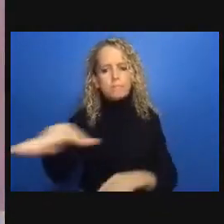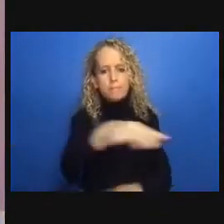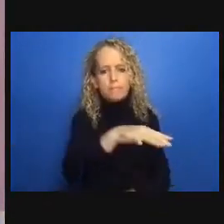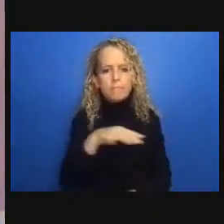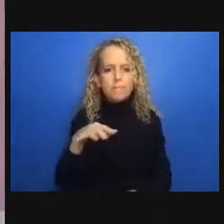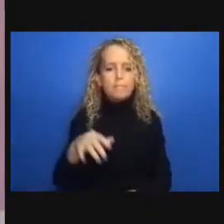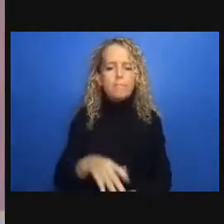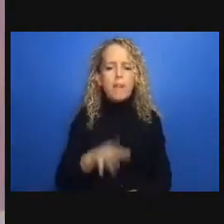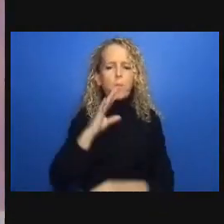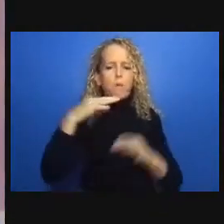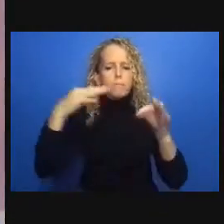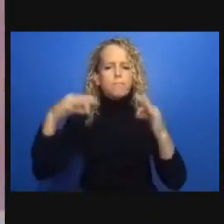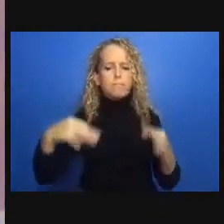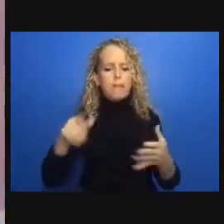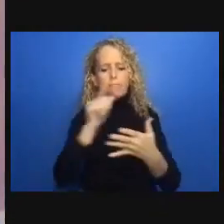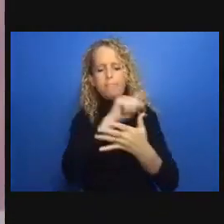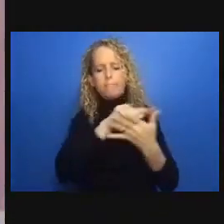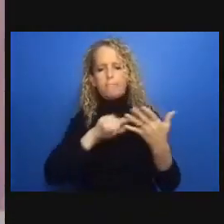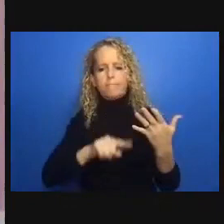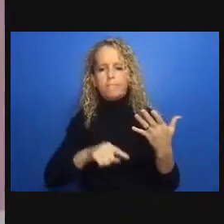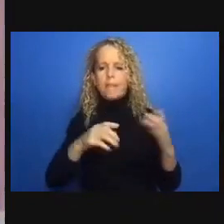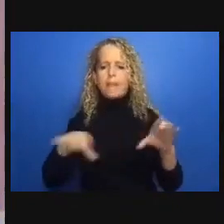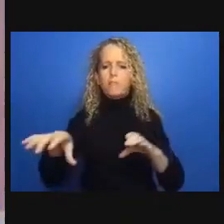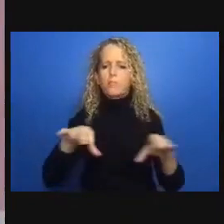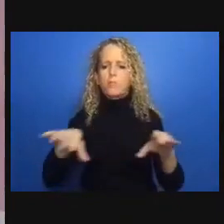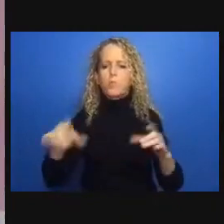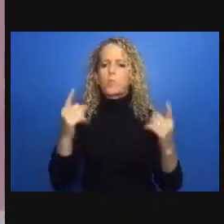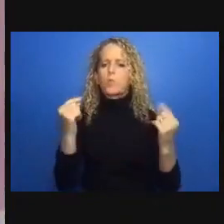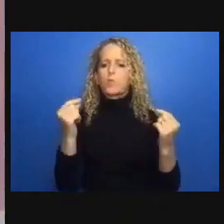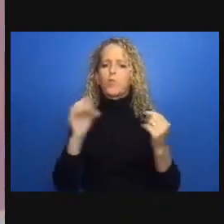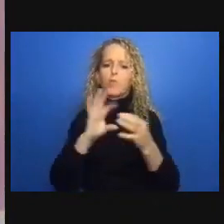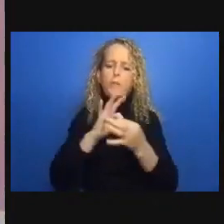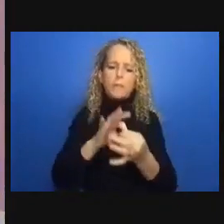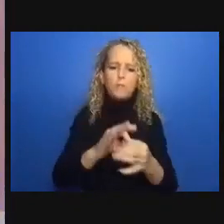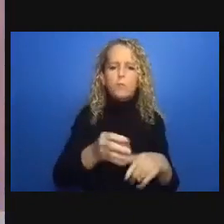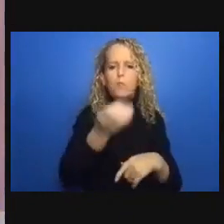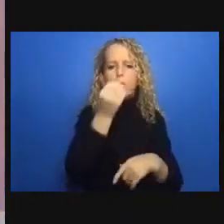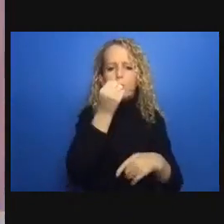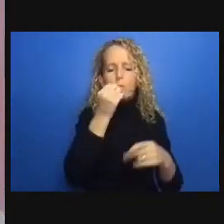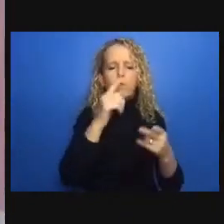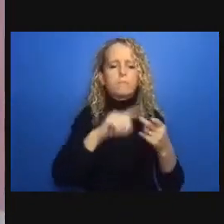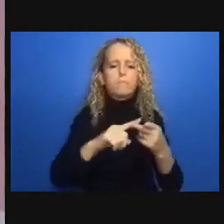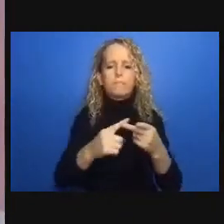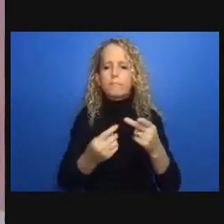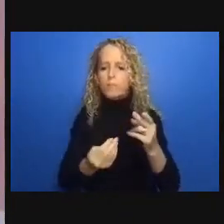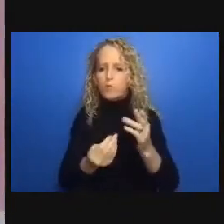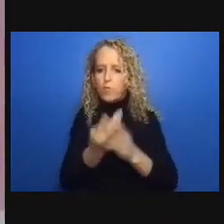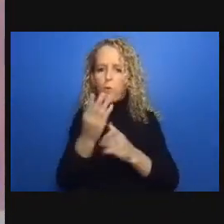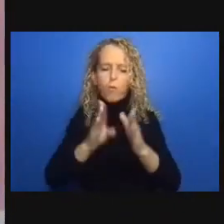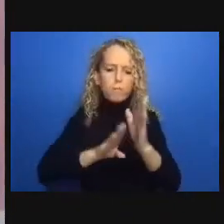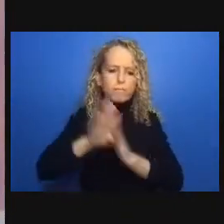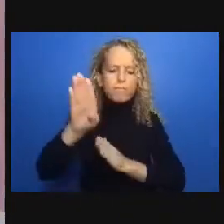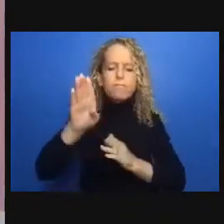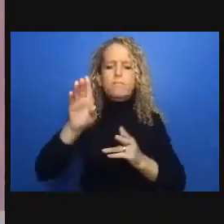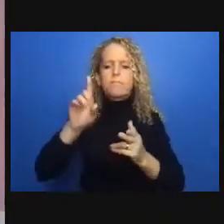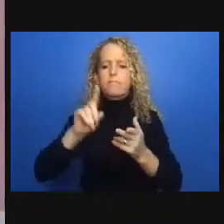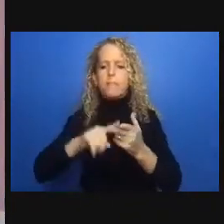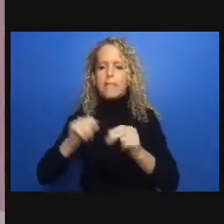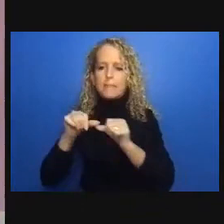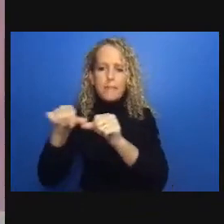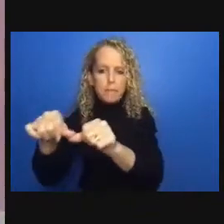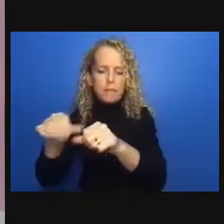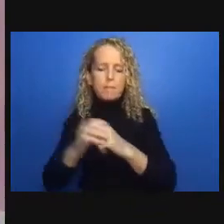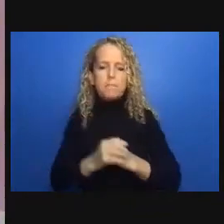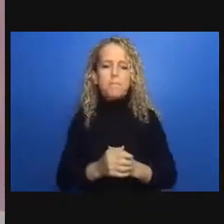highlight particular actions around food security, sovereignty, and sustainability, as Jolene mentioned. Food, we know,